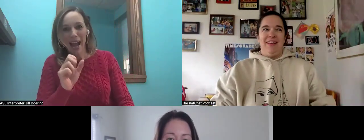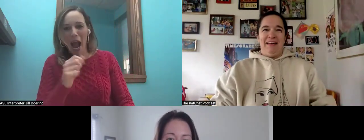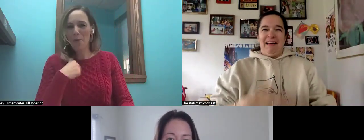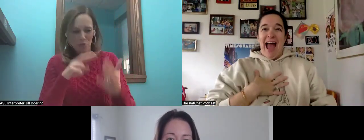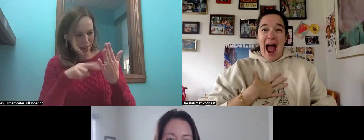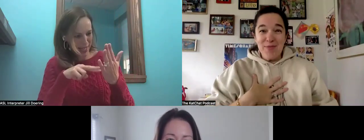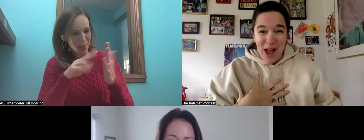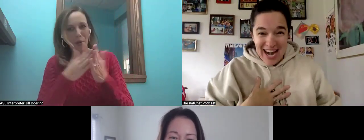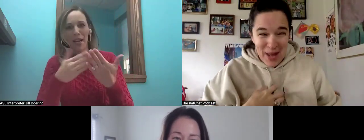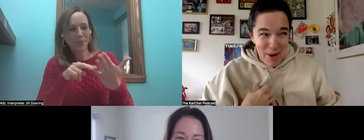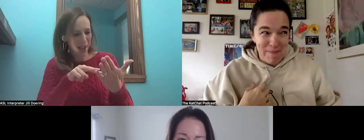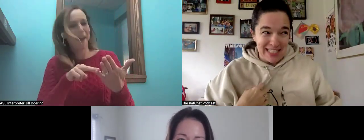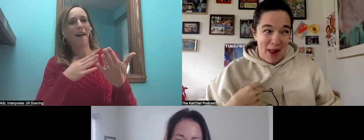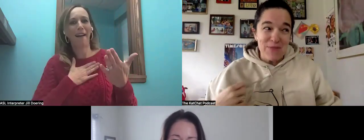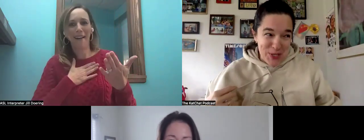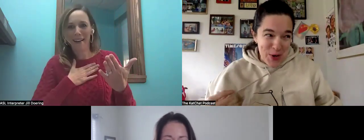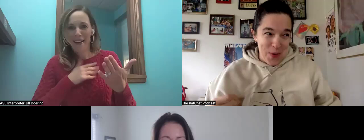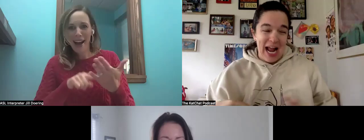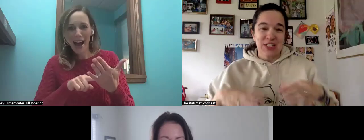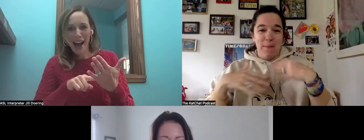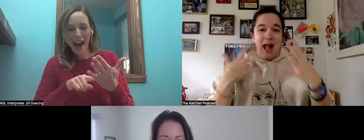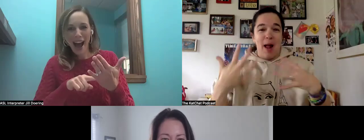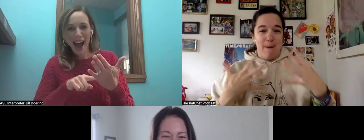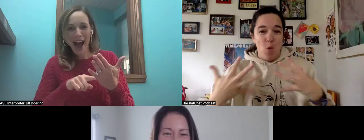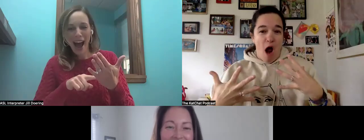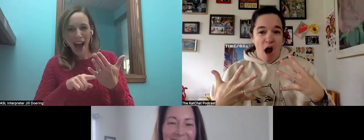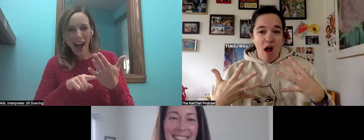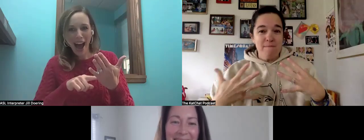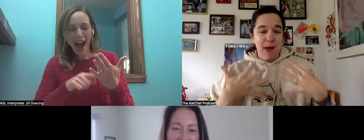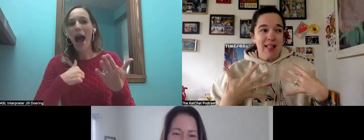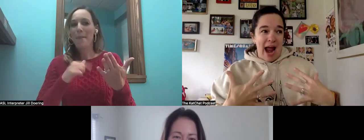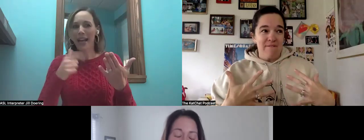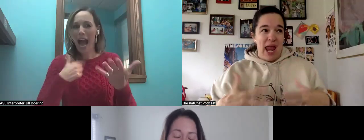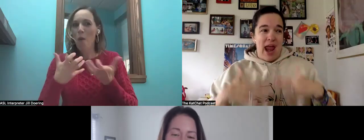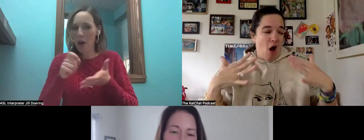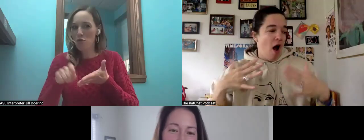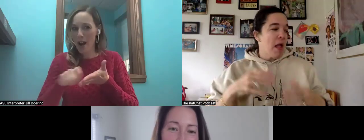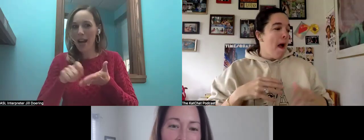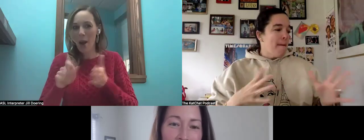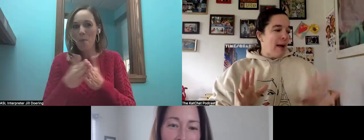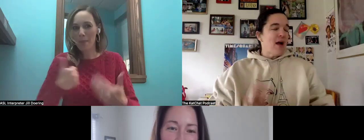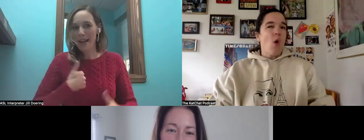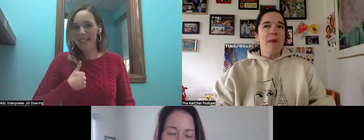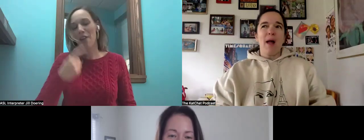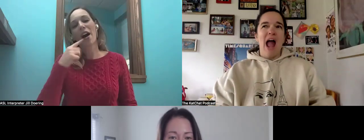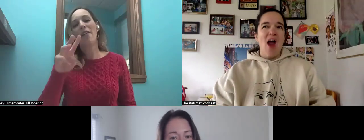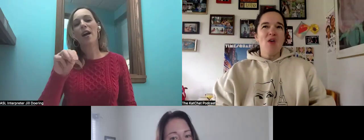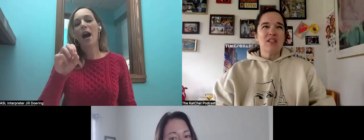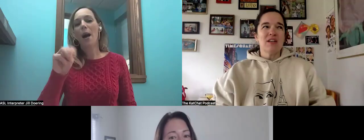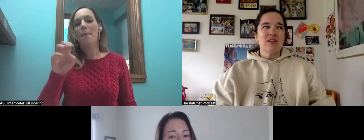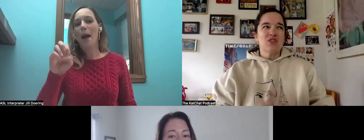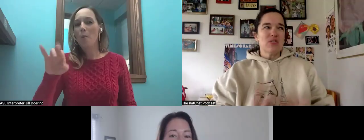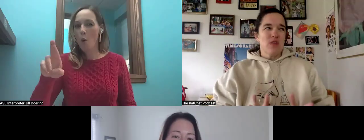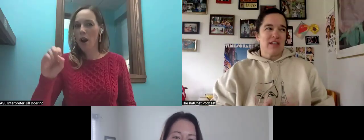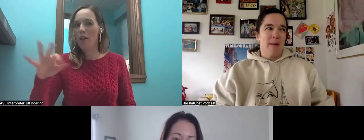oh, I'm Yeah. writing a book myself too. It could be like a memoir of my life and all. But I'm not going back. I'm like, how